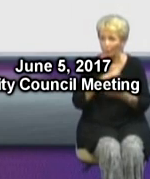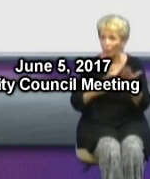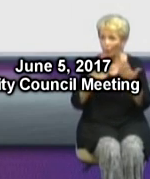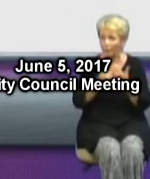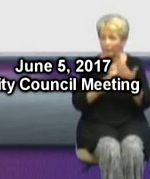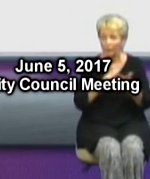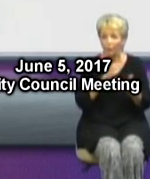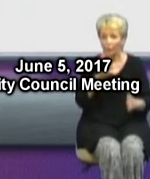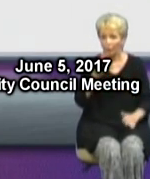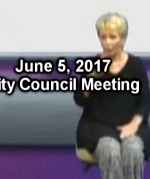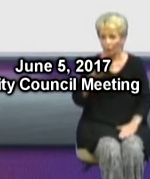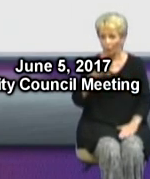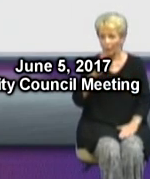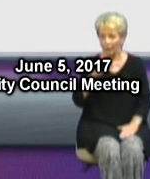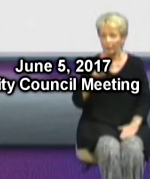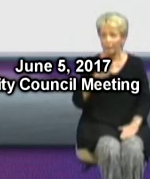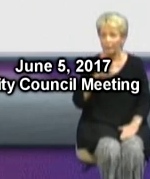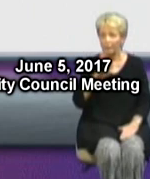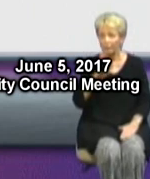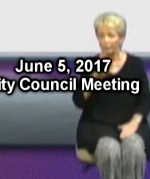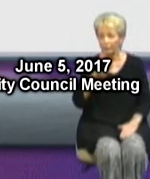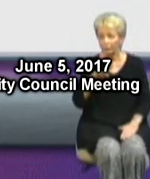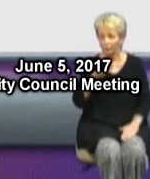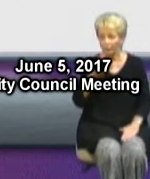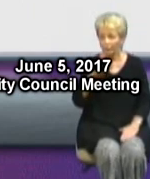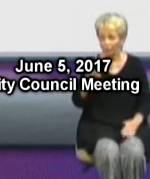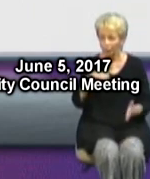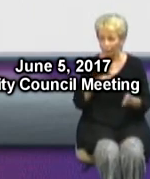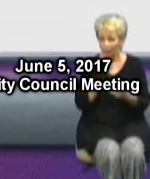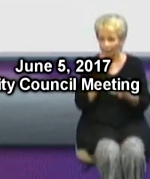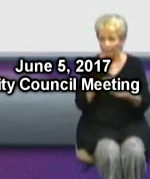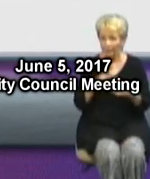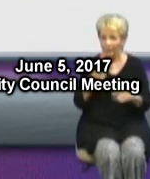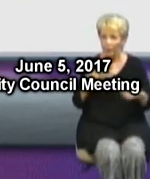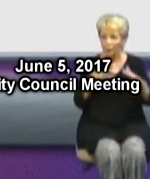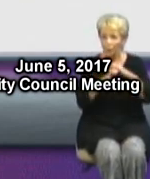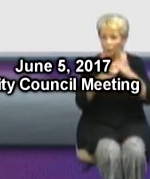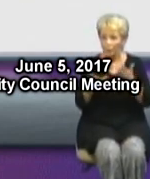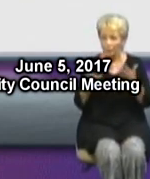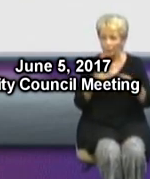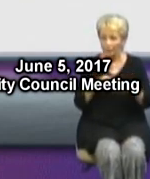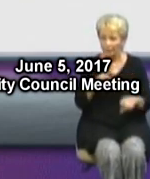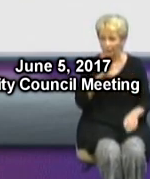The warehouse, $362,000, and garage services,